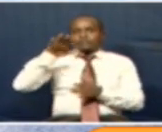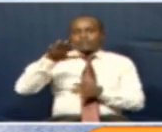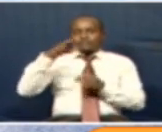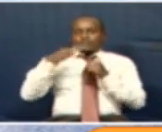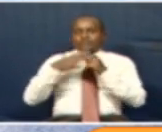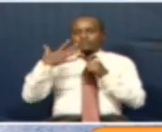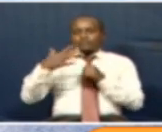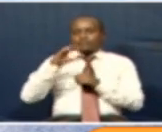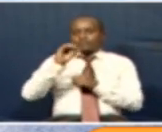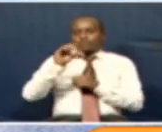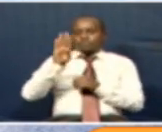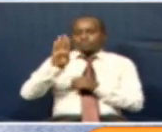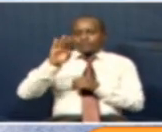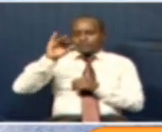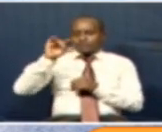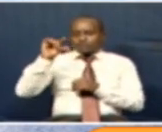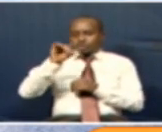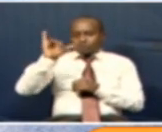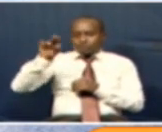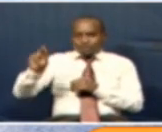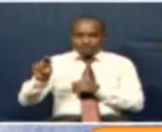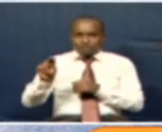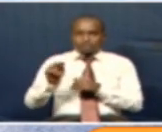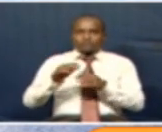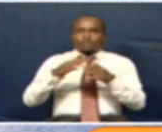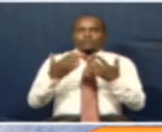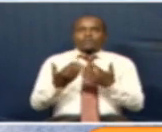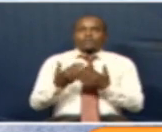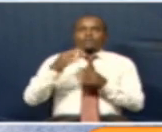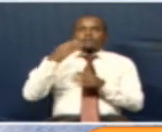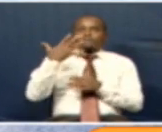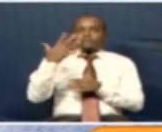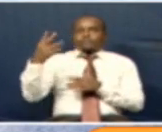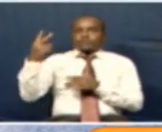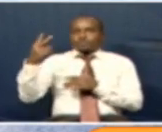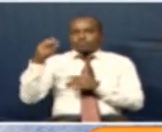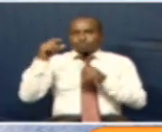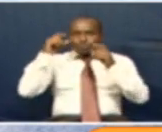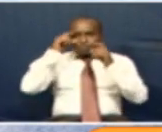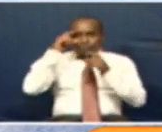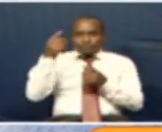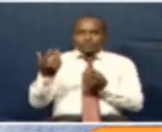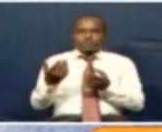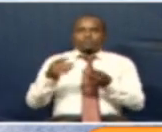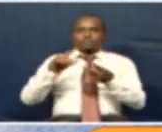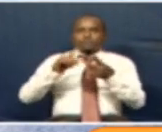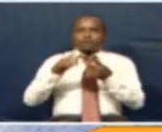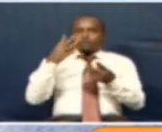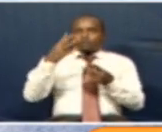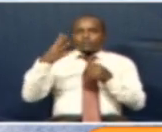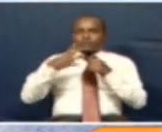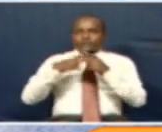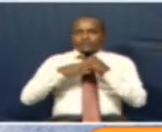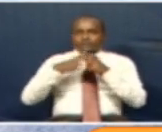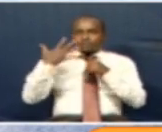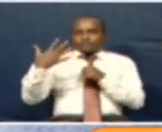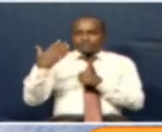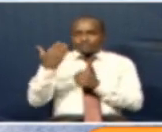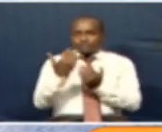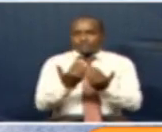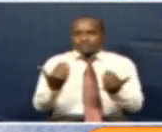gynecologists, 552 ophthalmologists, 495 orthopedicians, and